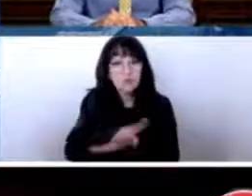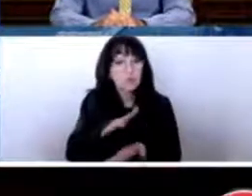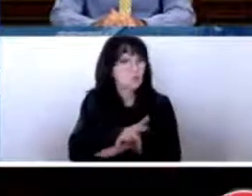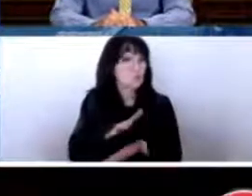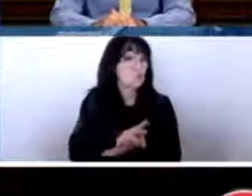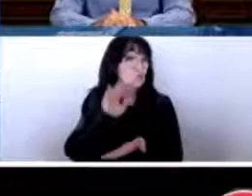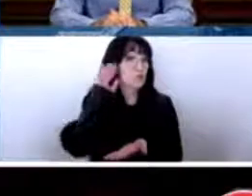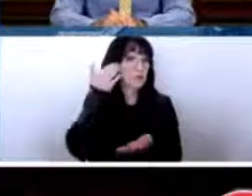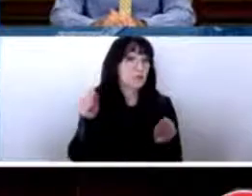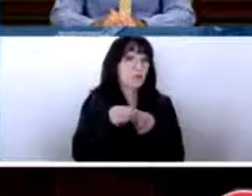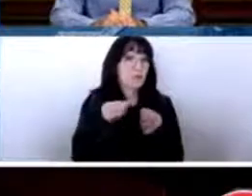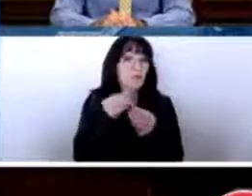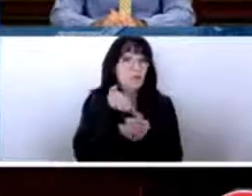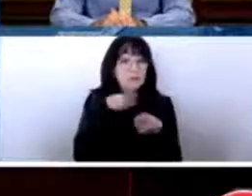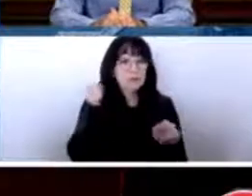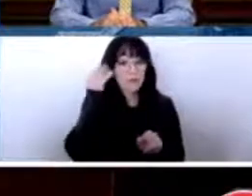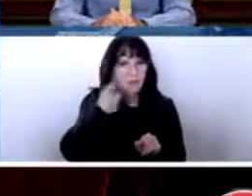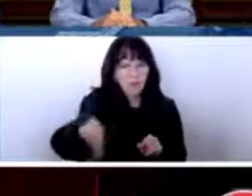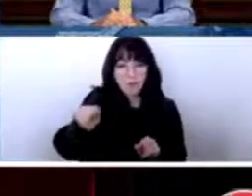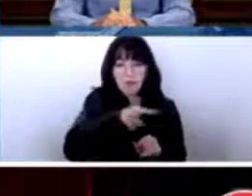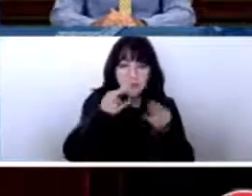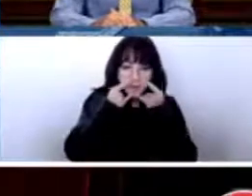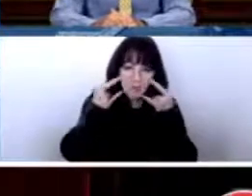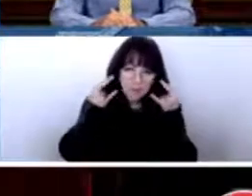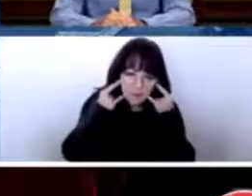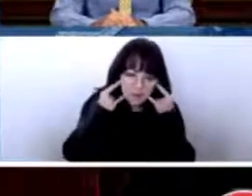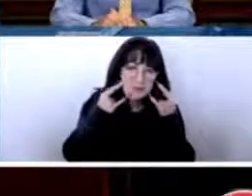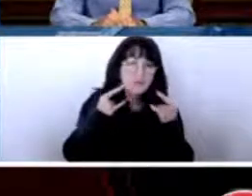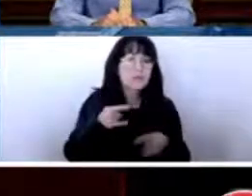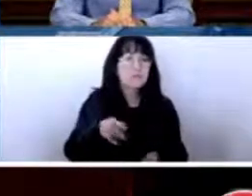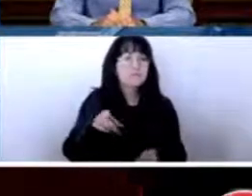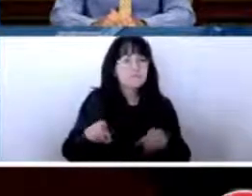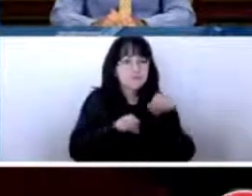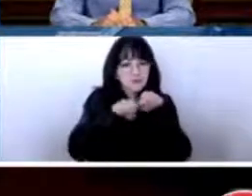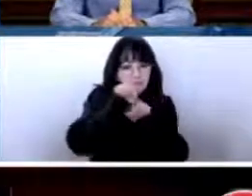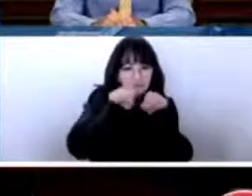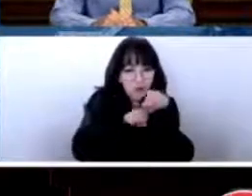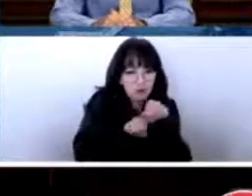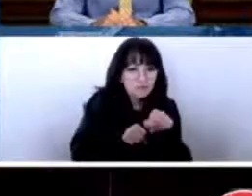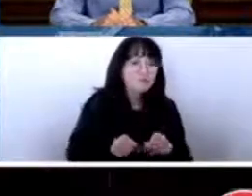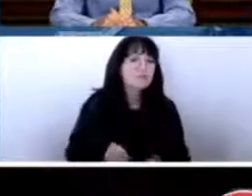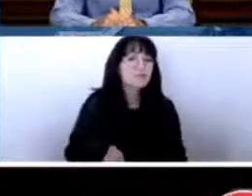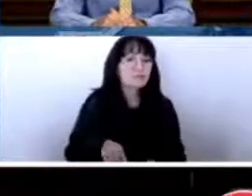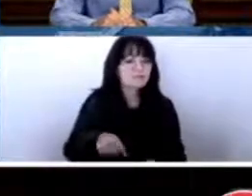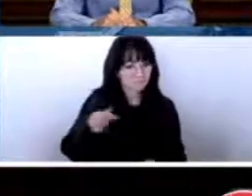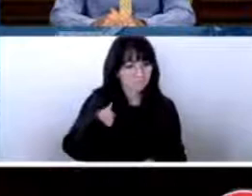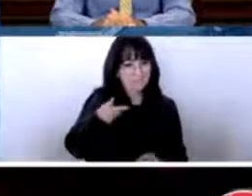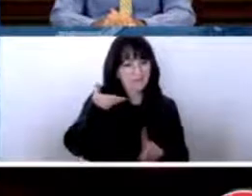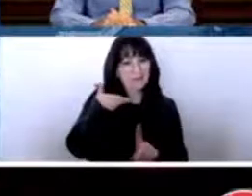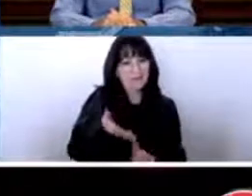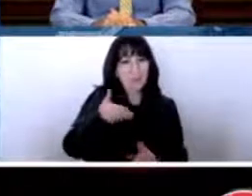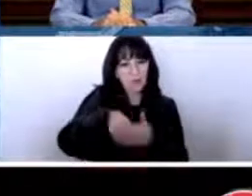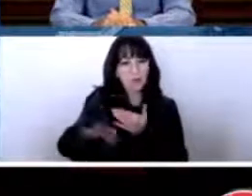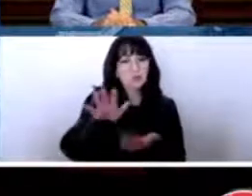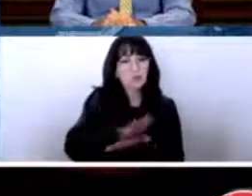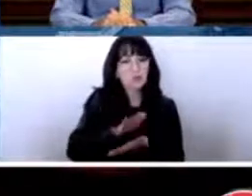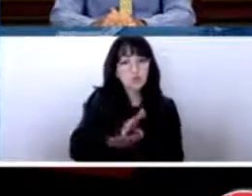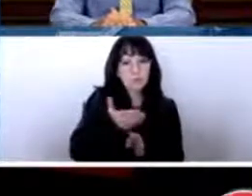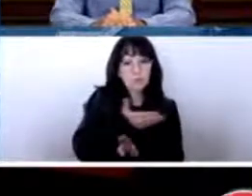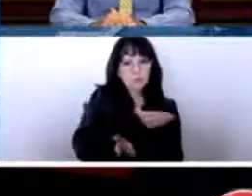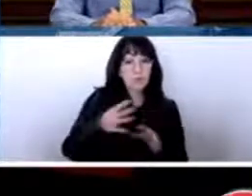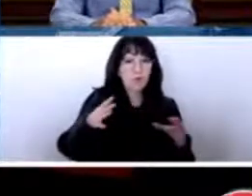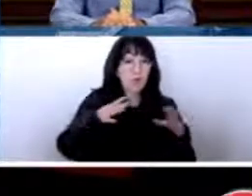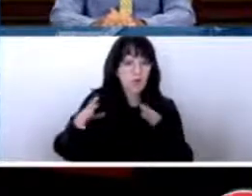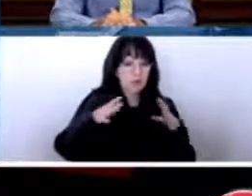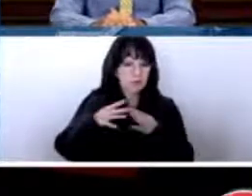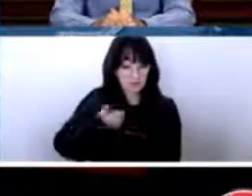social distancing and with the discipline that comes with classrooms. I was in schools before the holidays myself, promoting